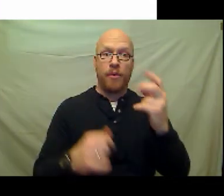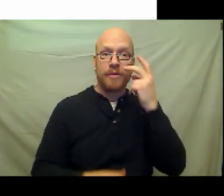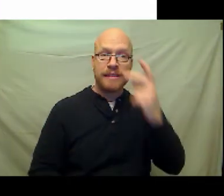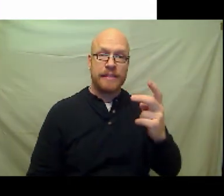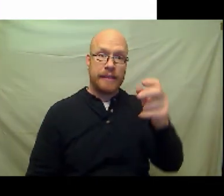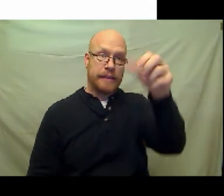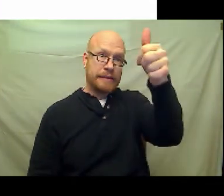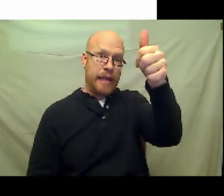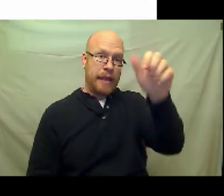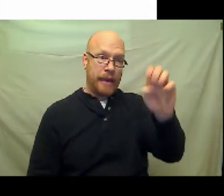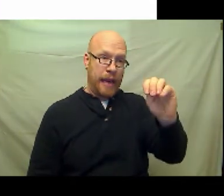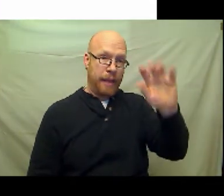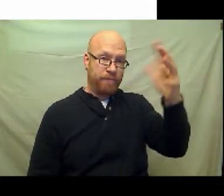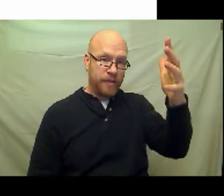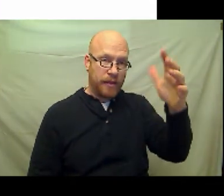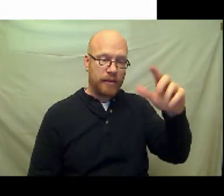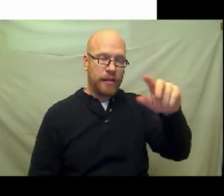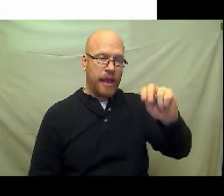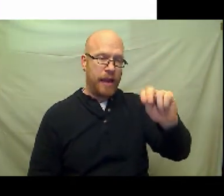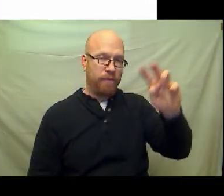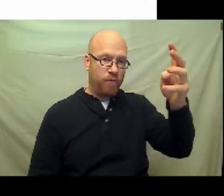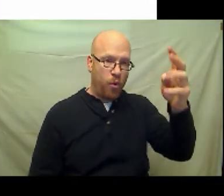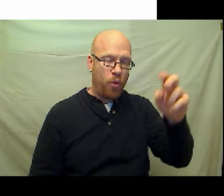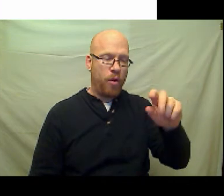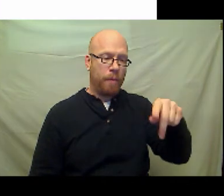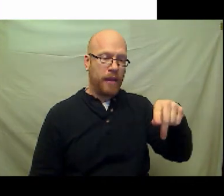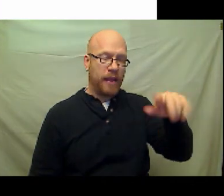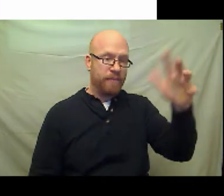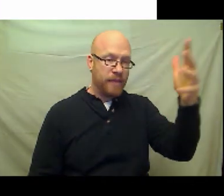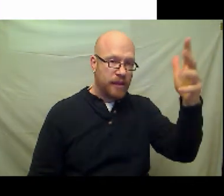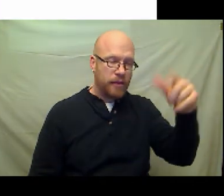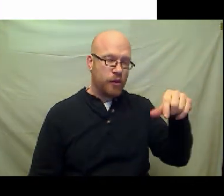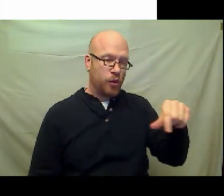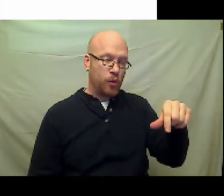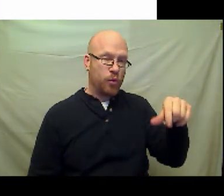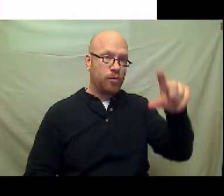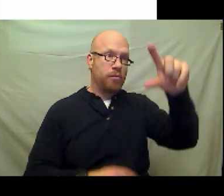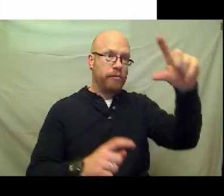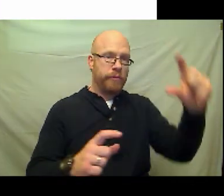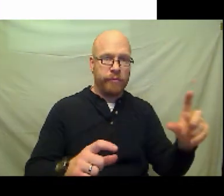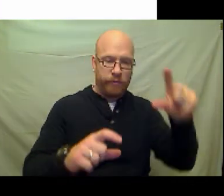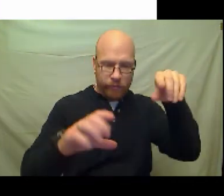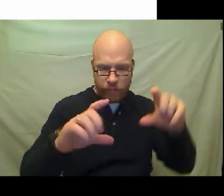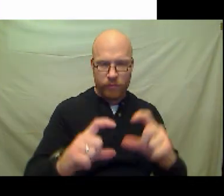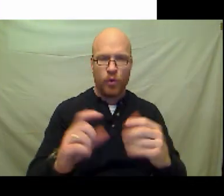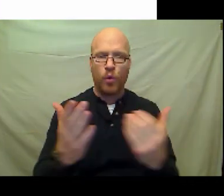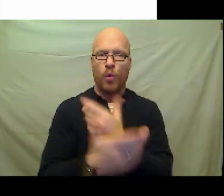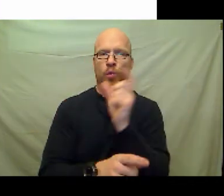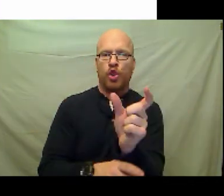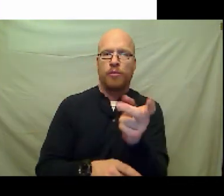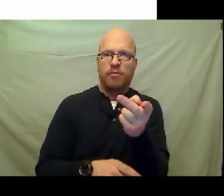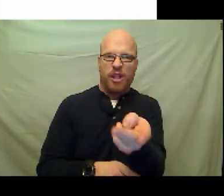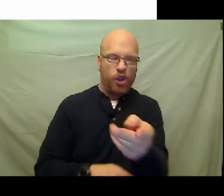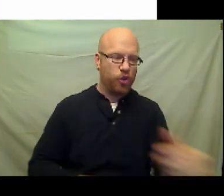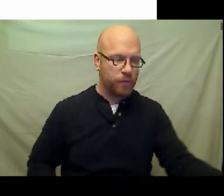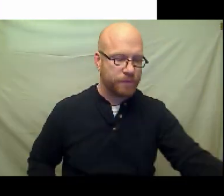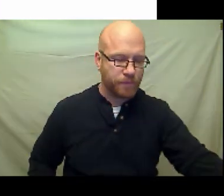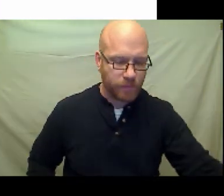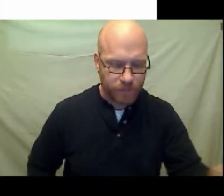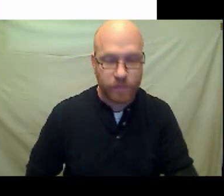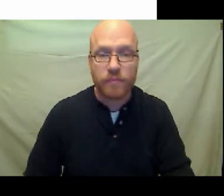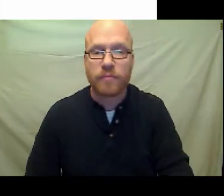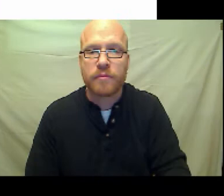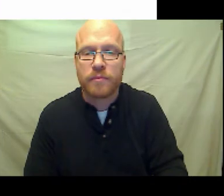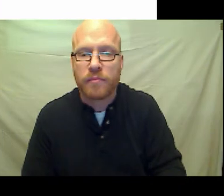Okay? Now you can see on the side here 10, m to the fifth, n to the fourth, p to the fifth, and